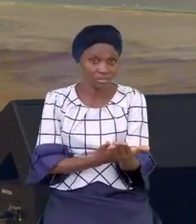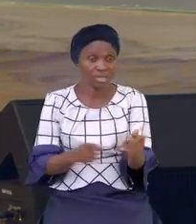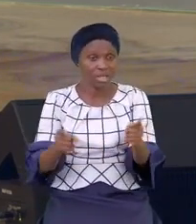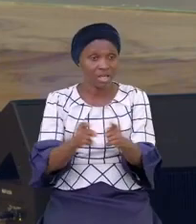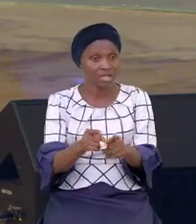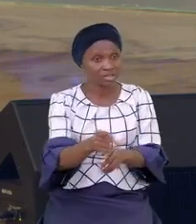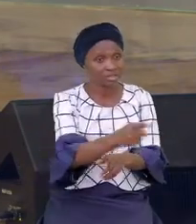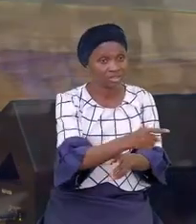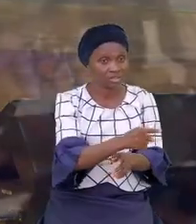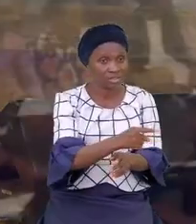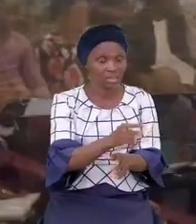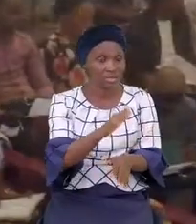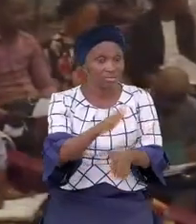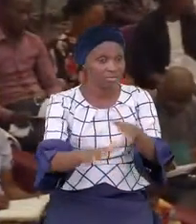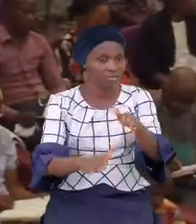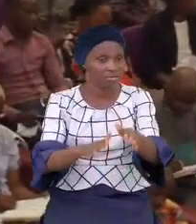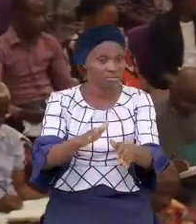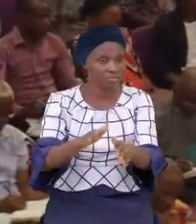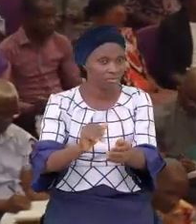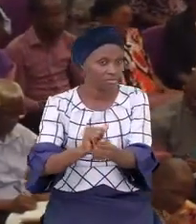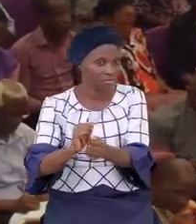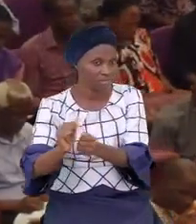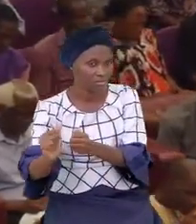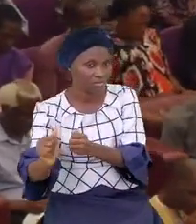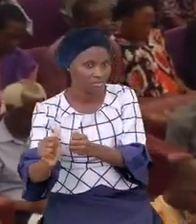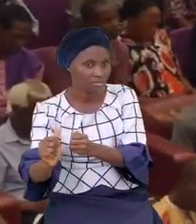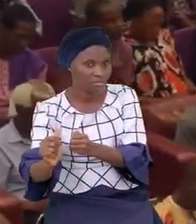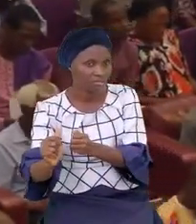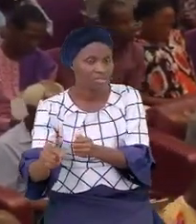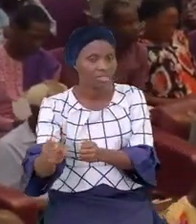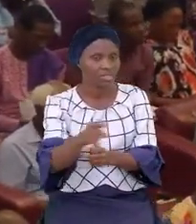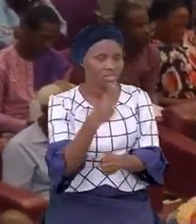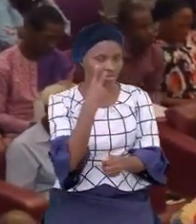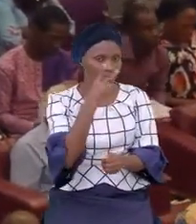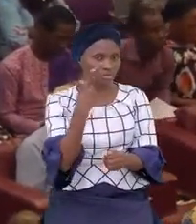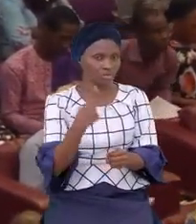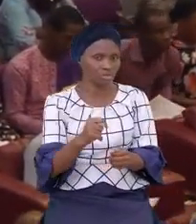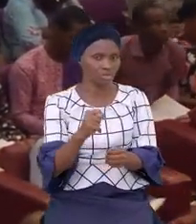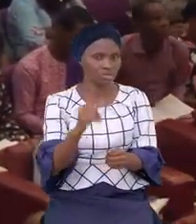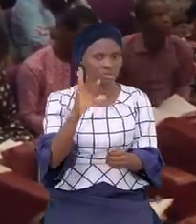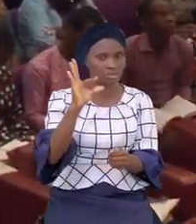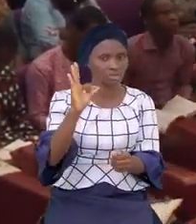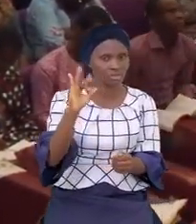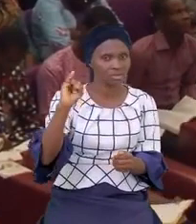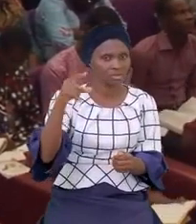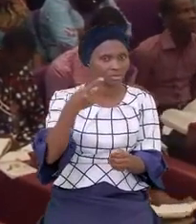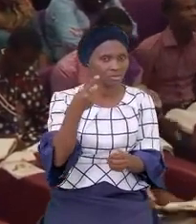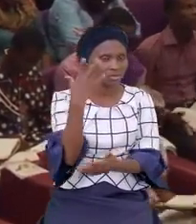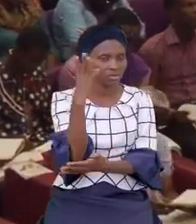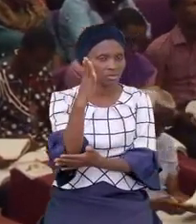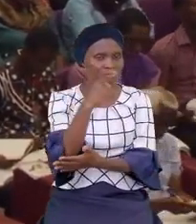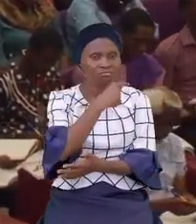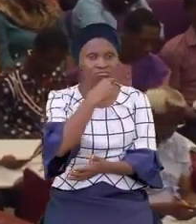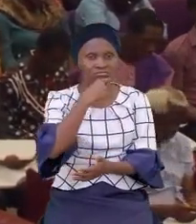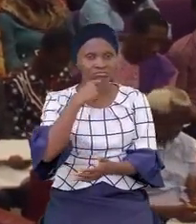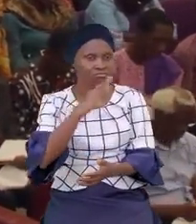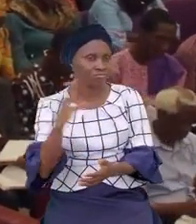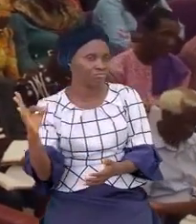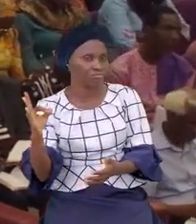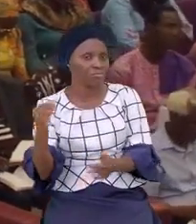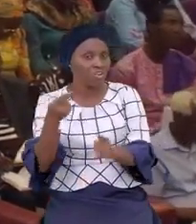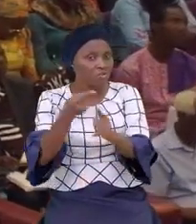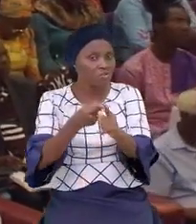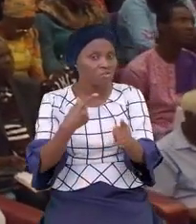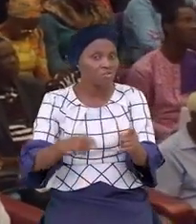they passed by, they saw the fig tree dried up. Tell me,